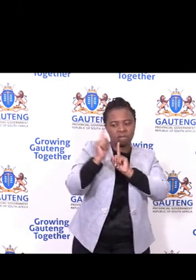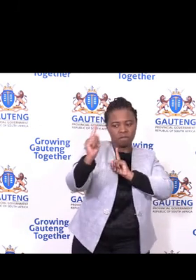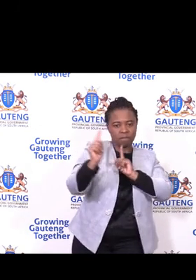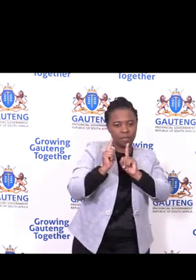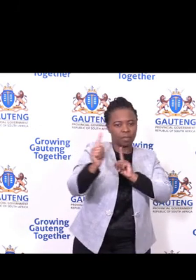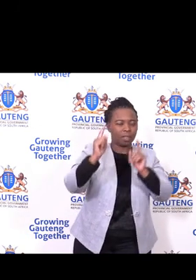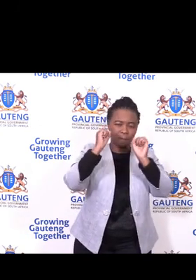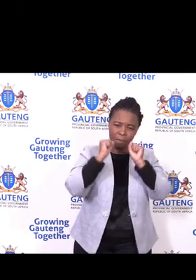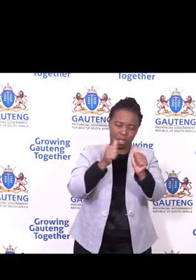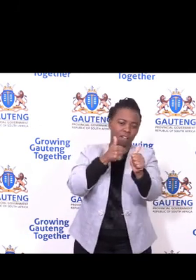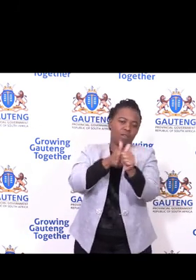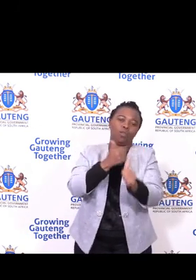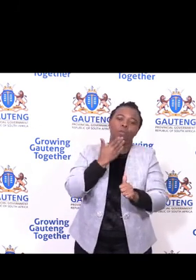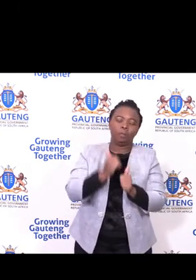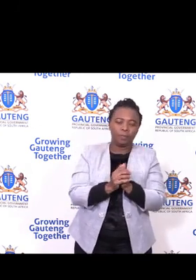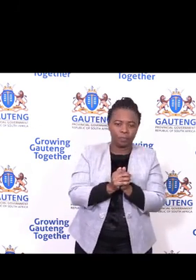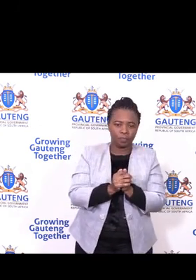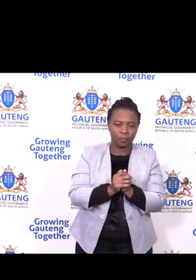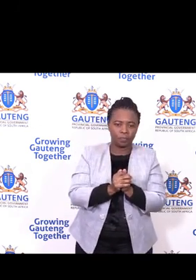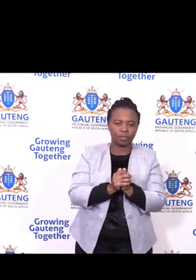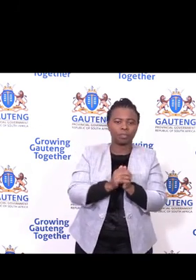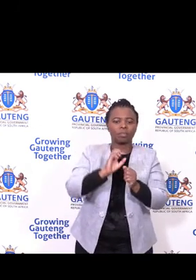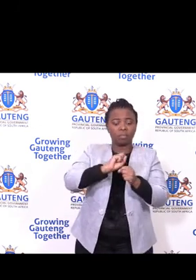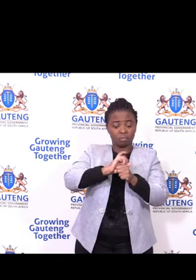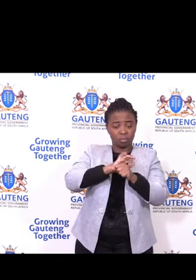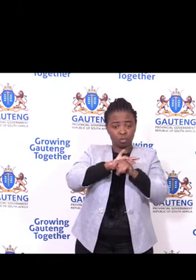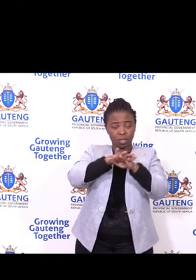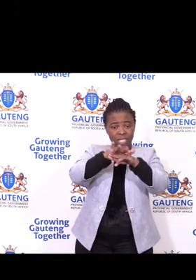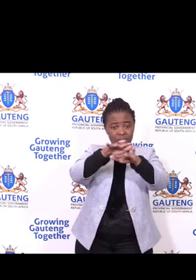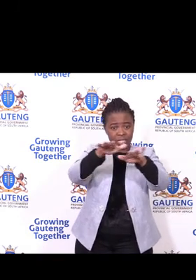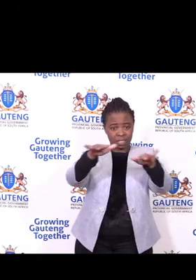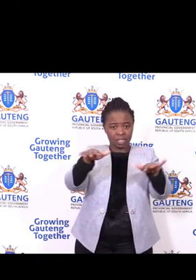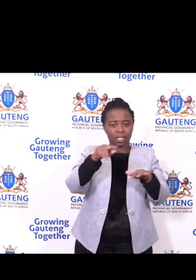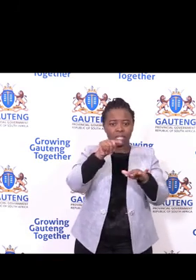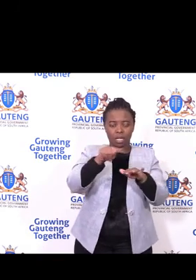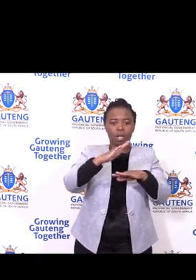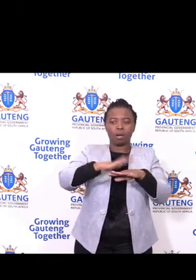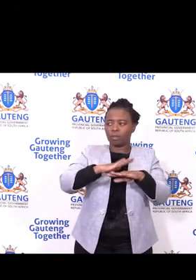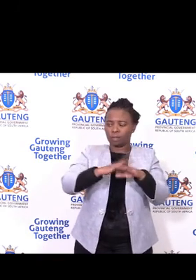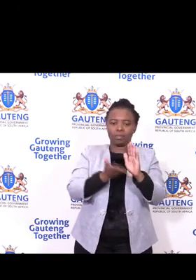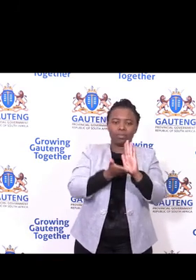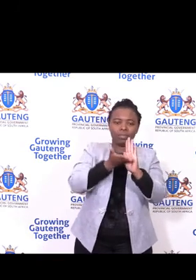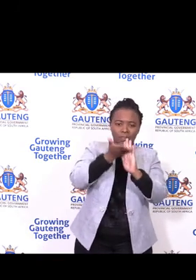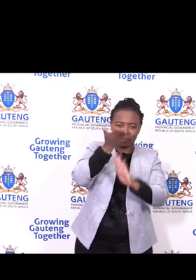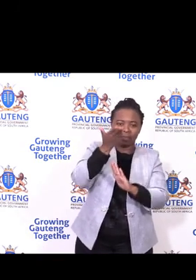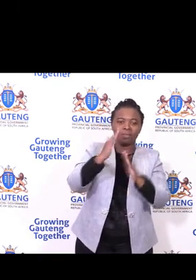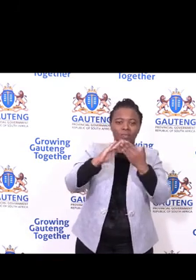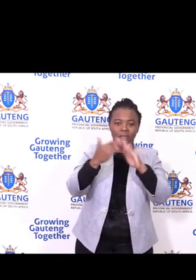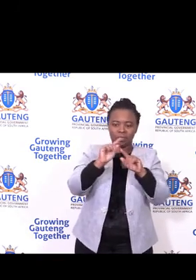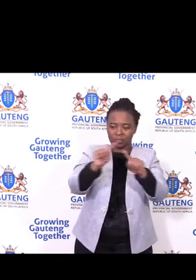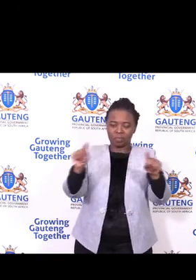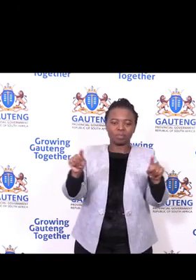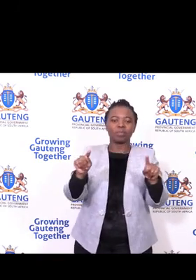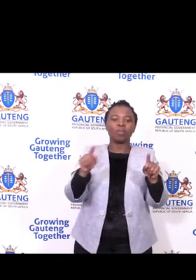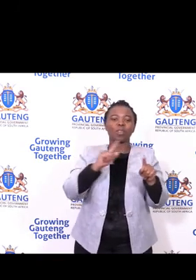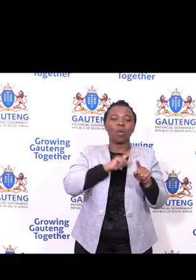distancing. The spread of the pandemic continues to raise fears and anxiety in the community as a result